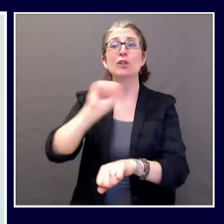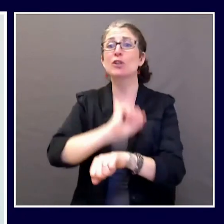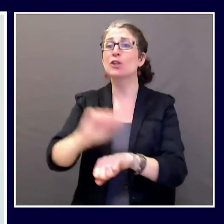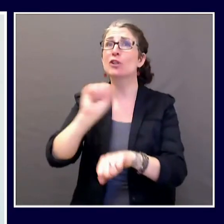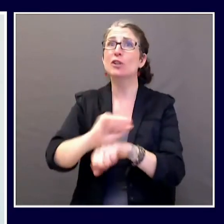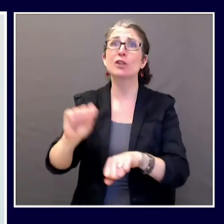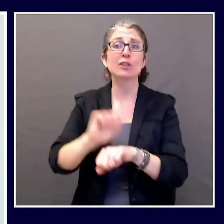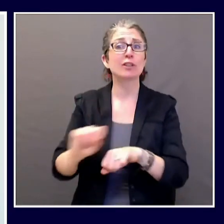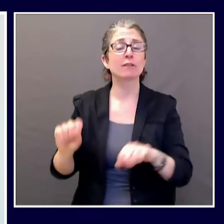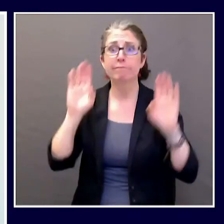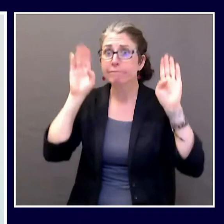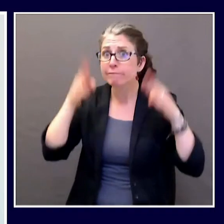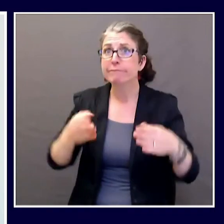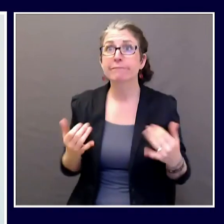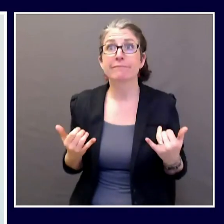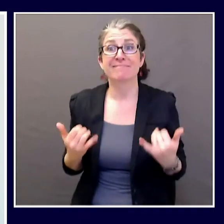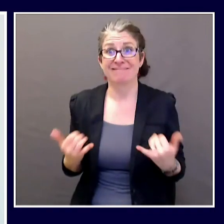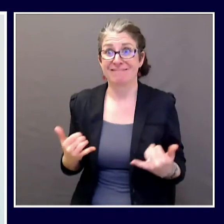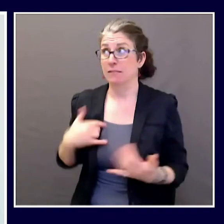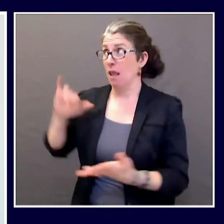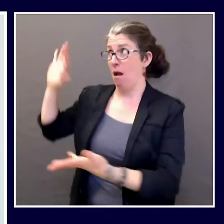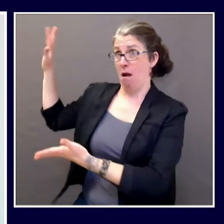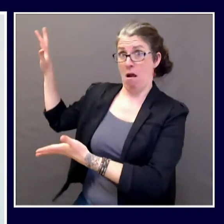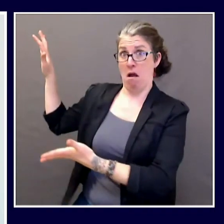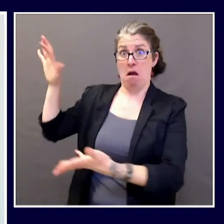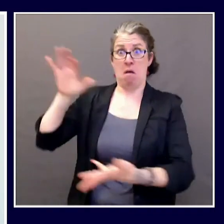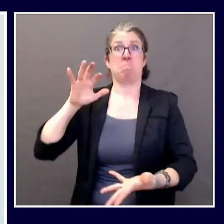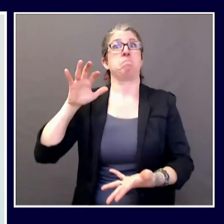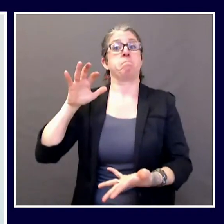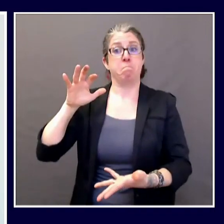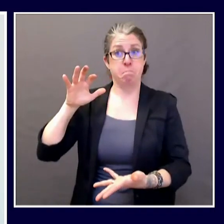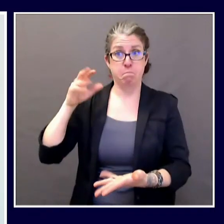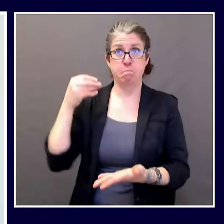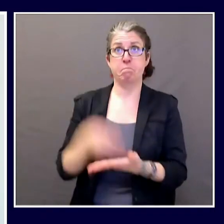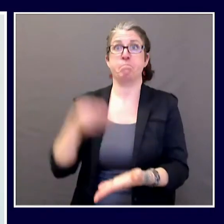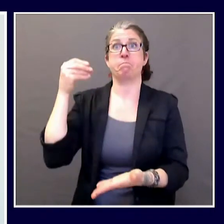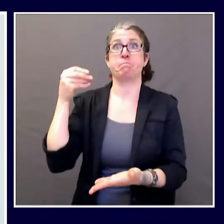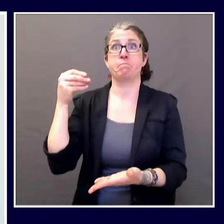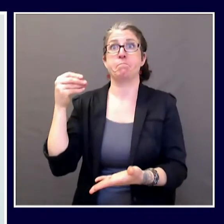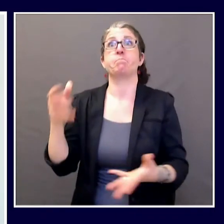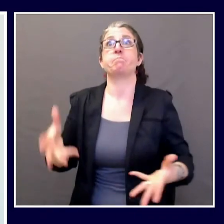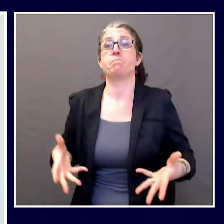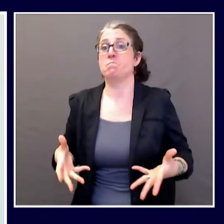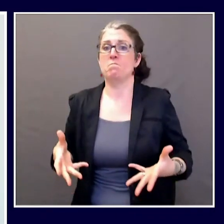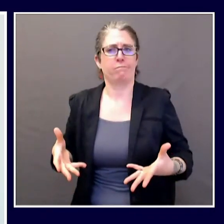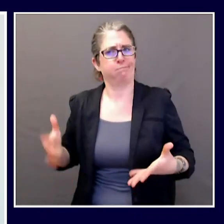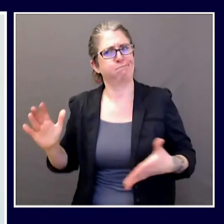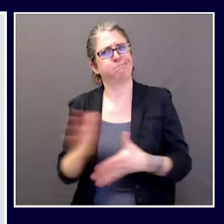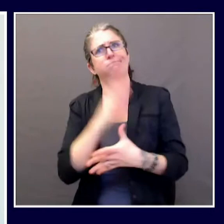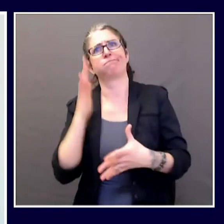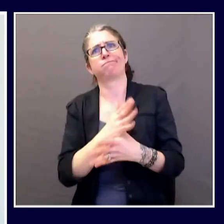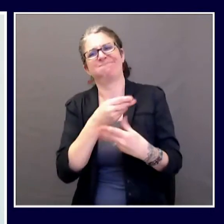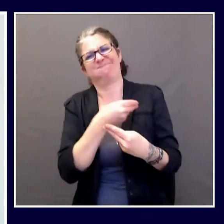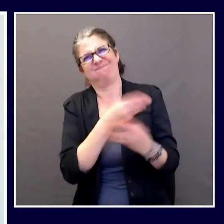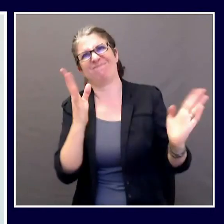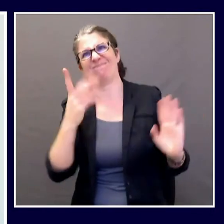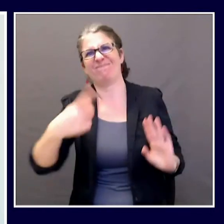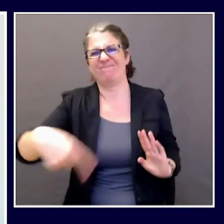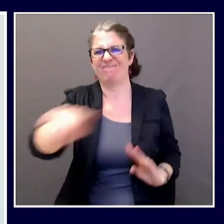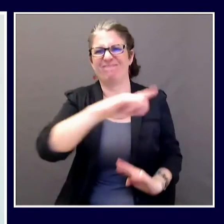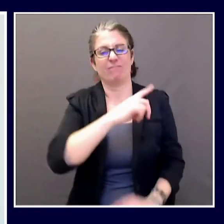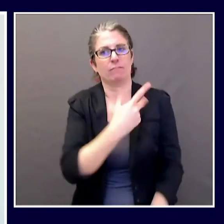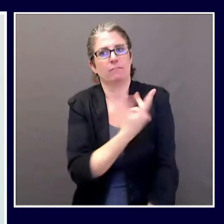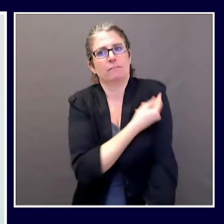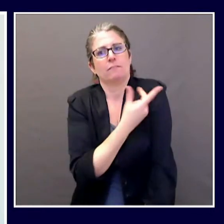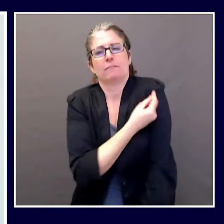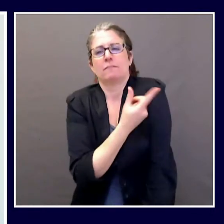comes to Maine, can we get it into people's arms? So these new resources, we're hoping, along with what got passed at the end of December, will